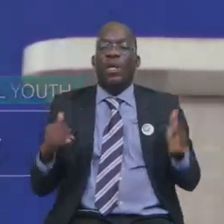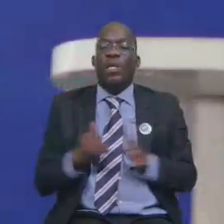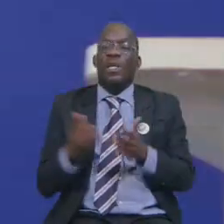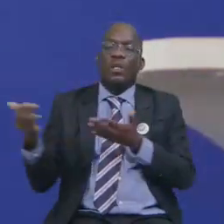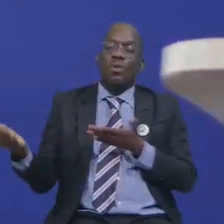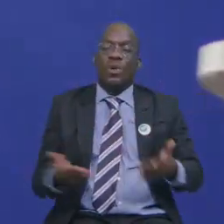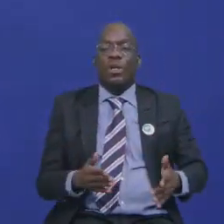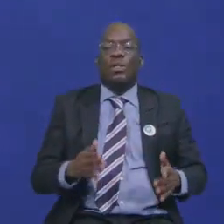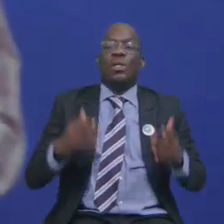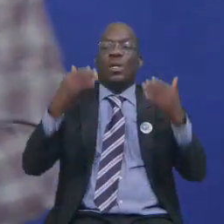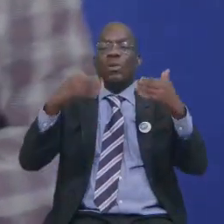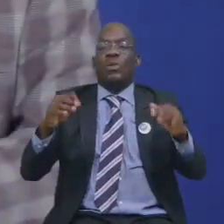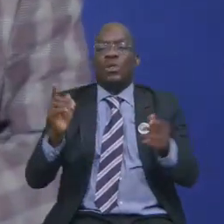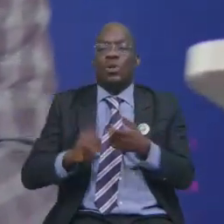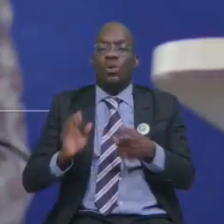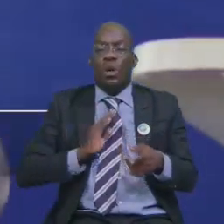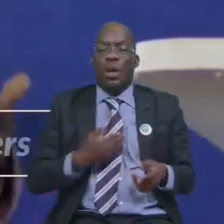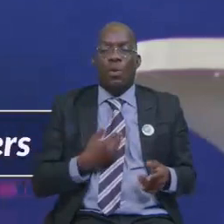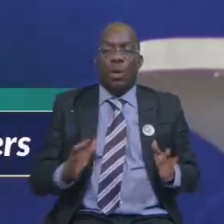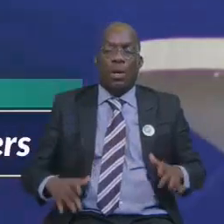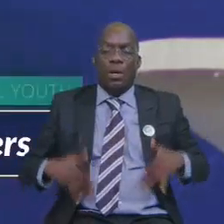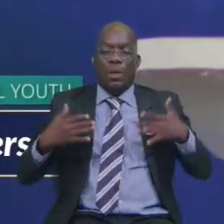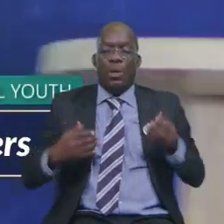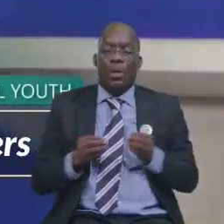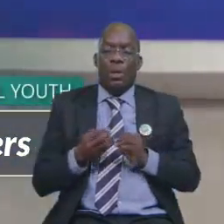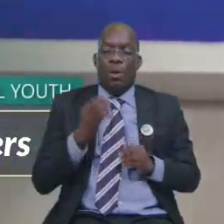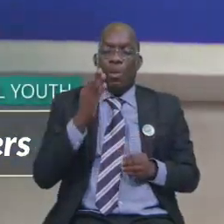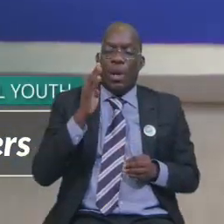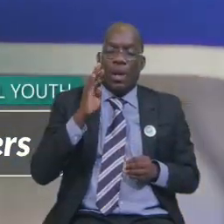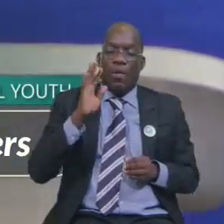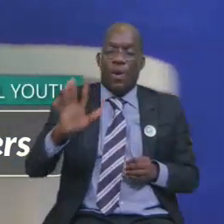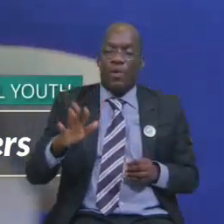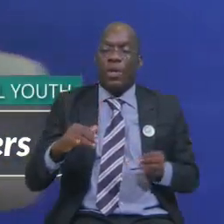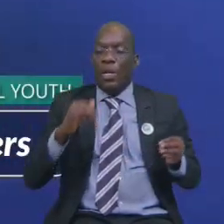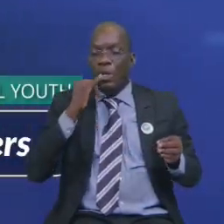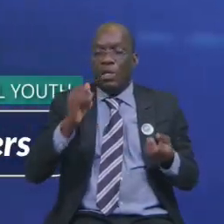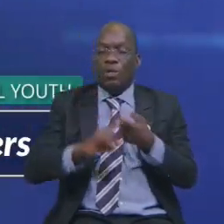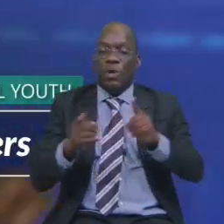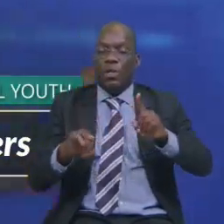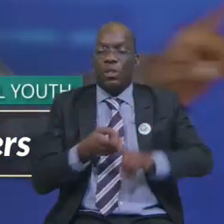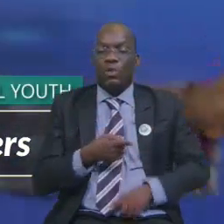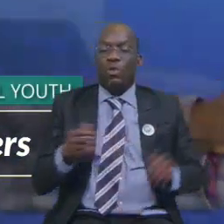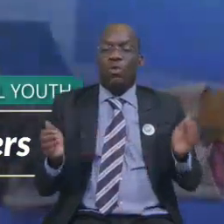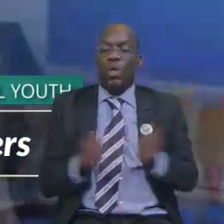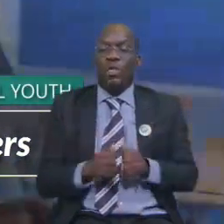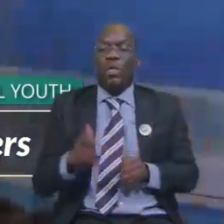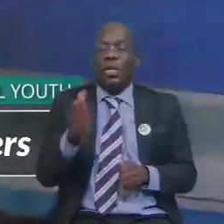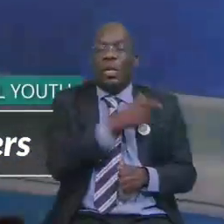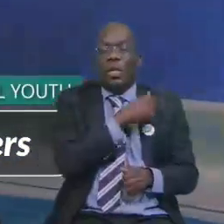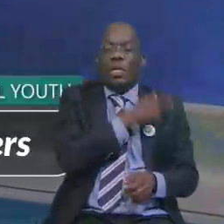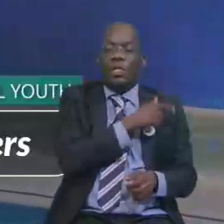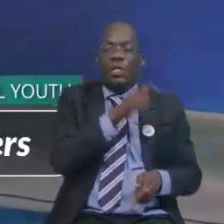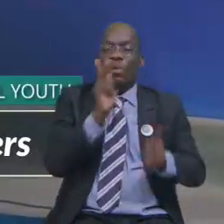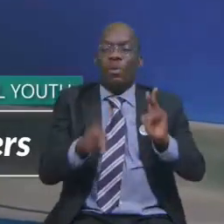Number five is the companionship with loafers. loafers. They are here and